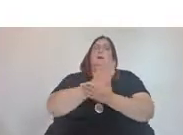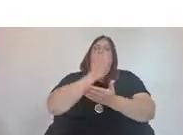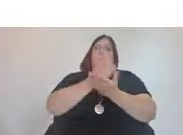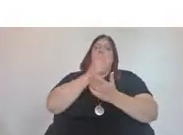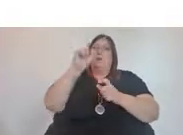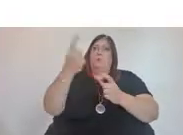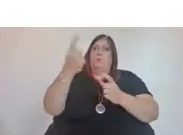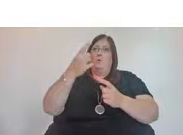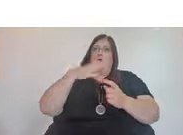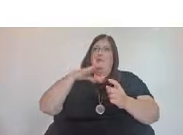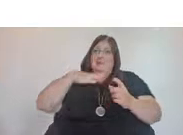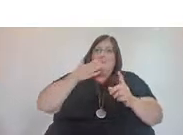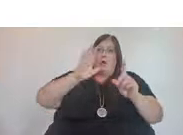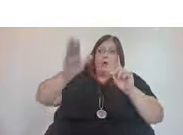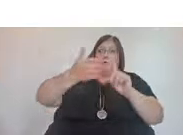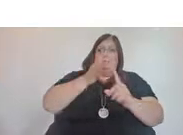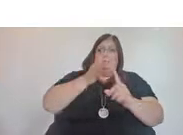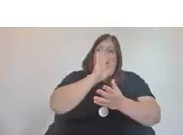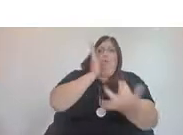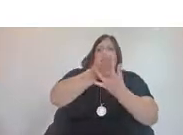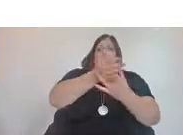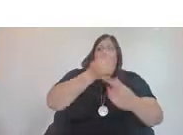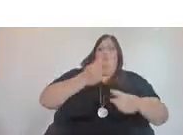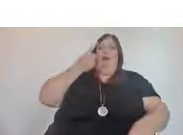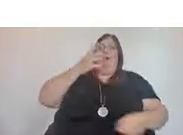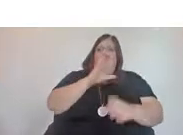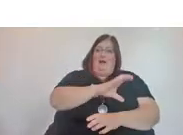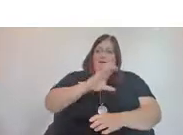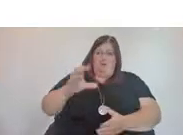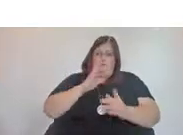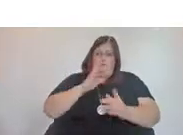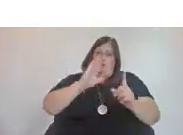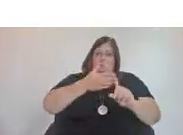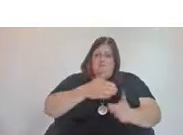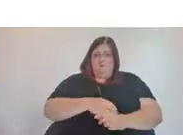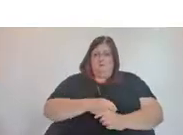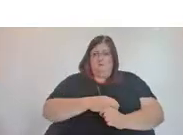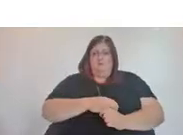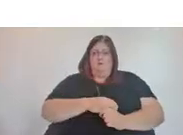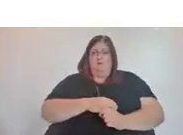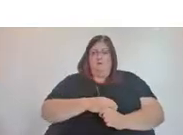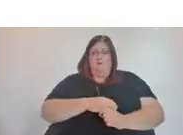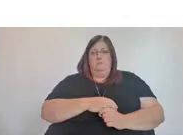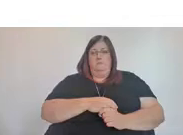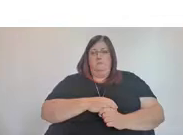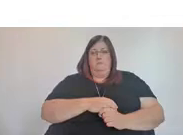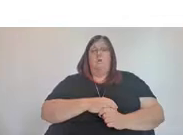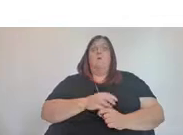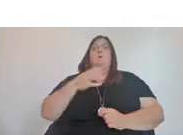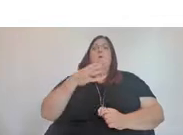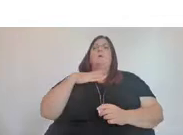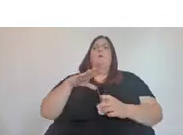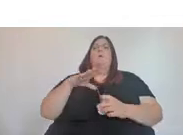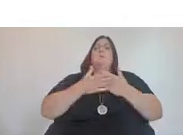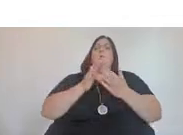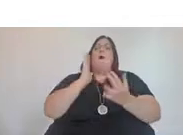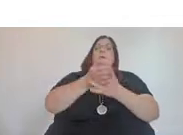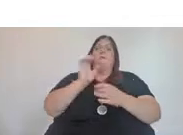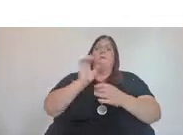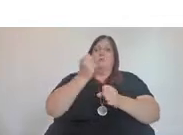then treatments who have cancer. As I said, working very closely with general practice around improving general practice